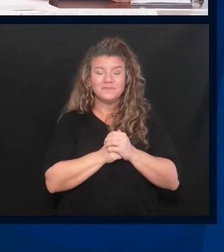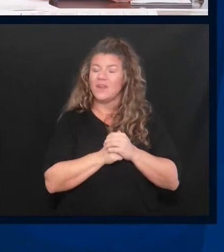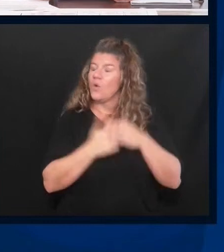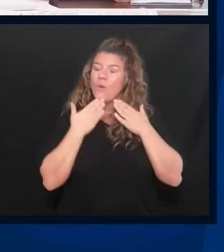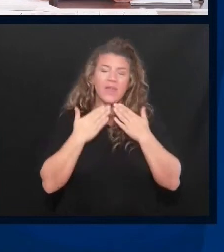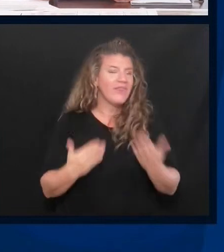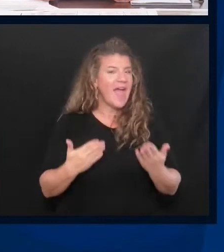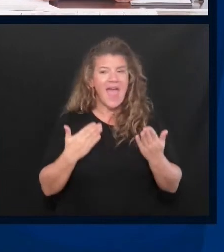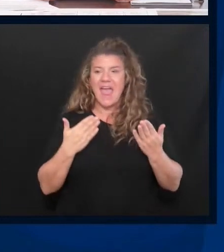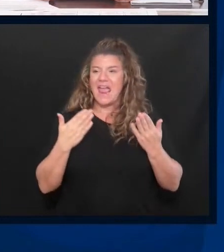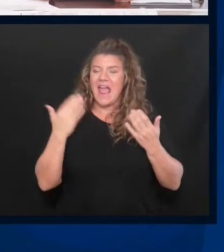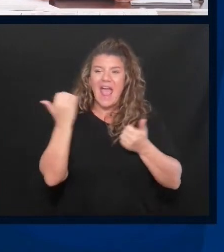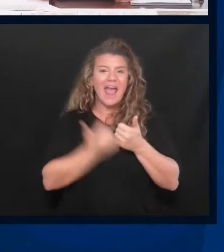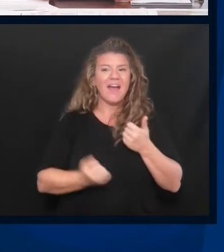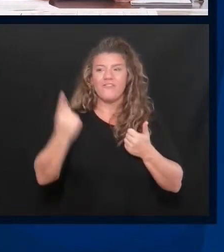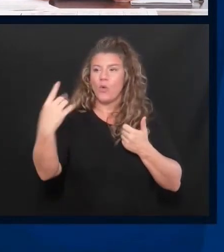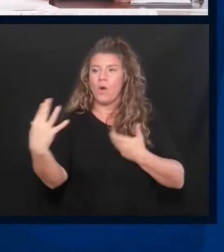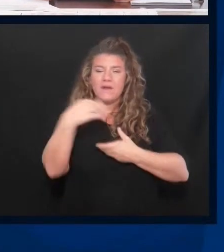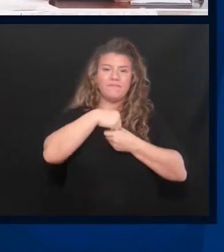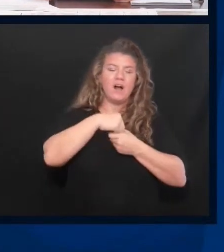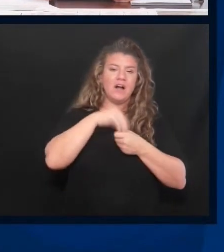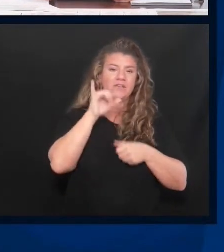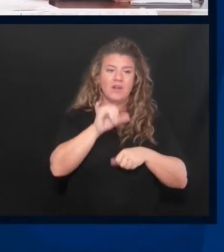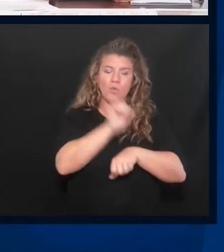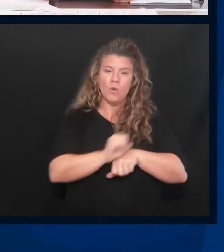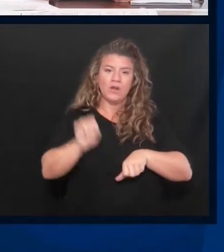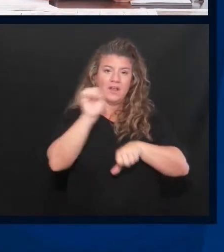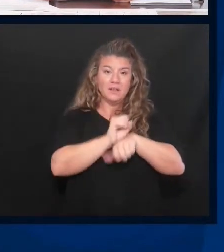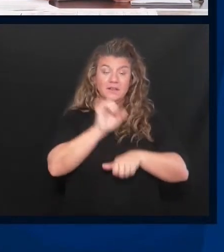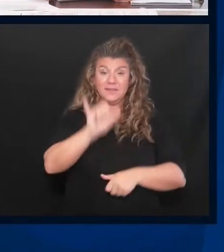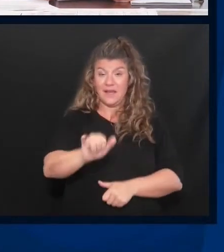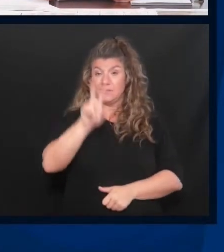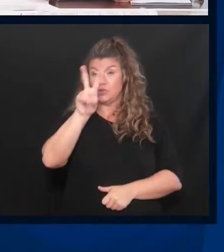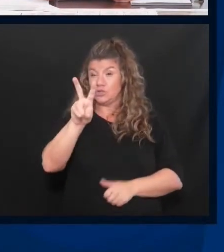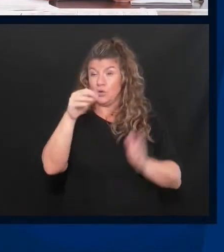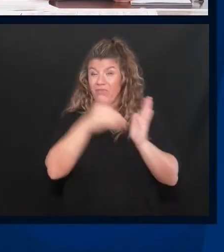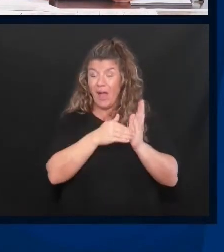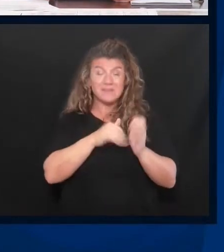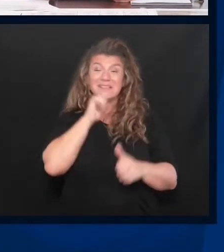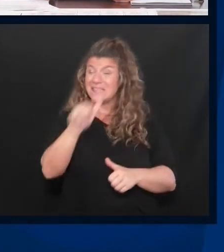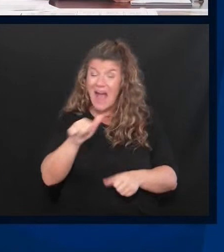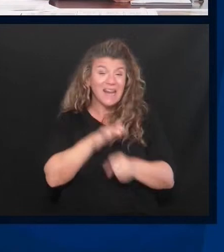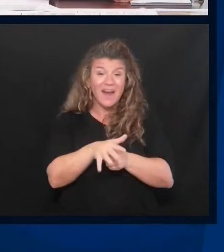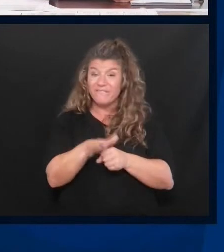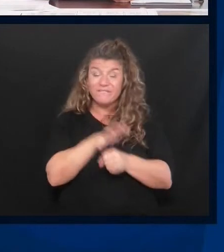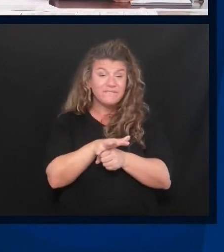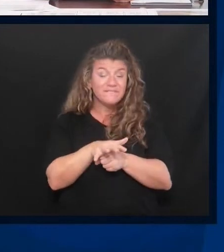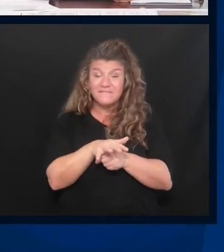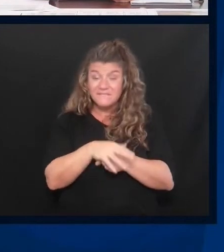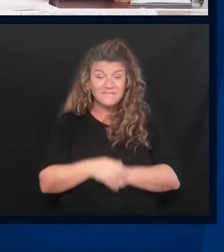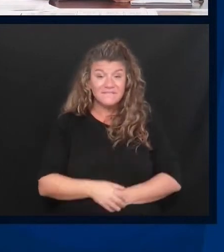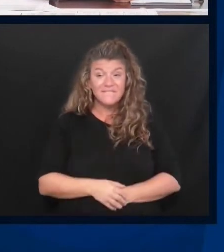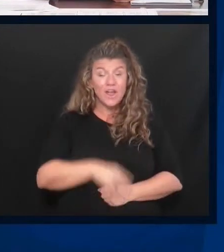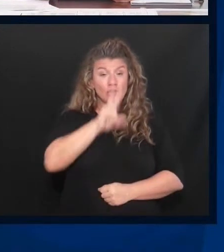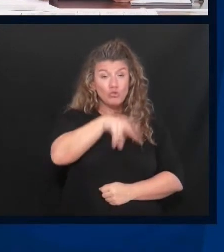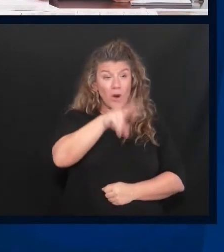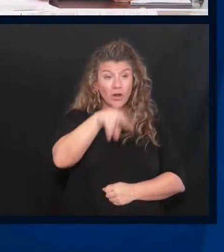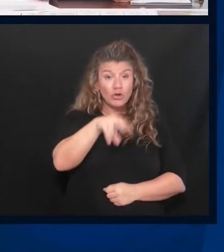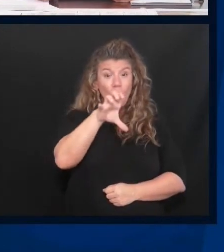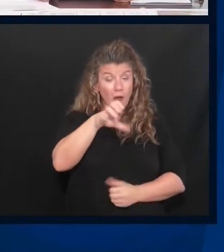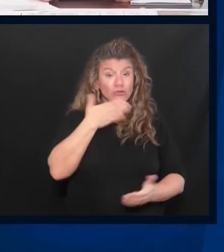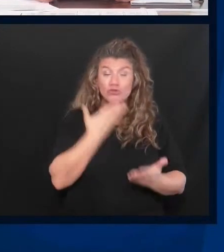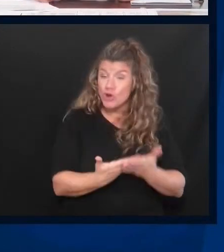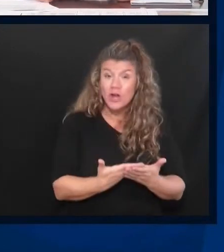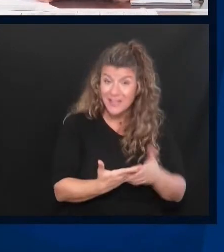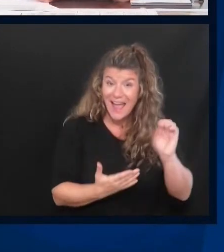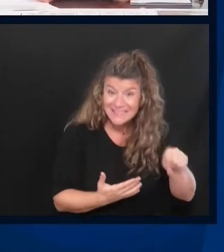thank all those that are involved in the effort and everything, but 2,000 is just not enough. 2,200 people is good, but